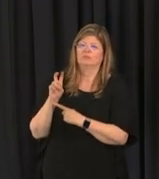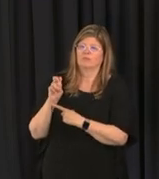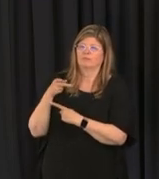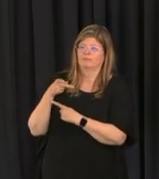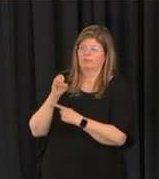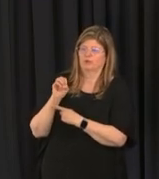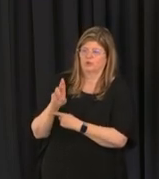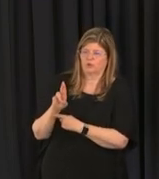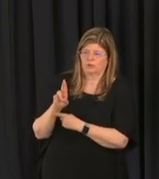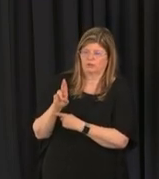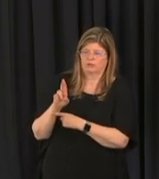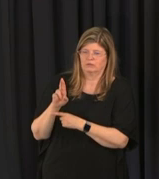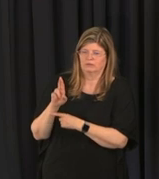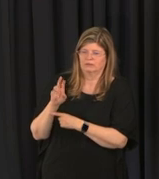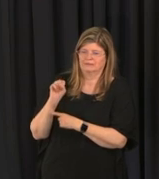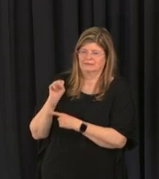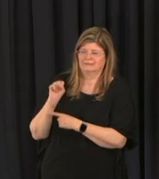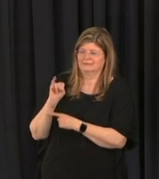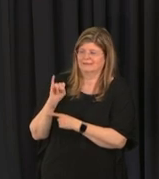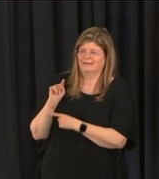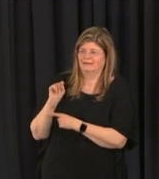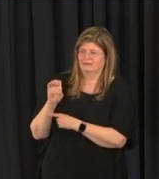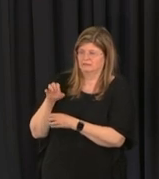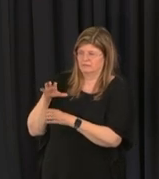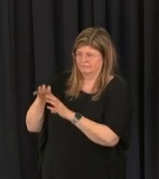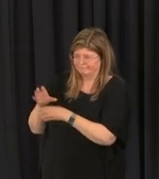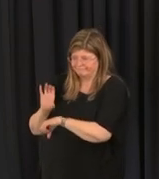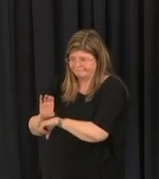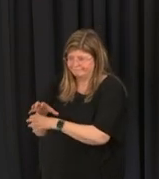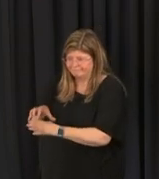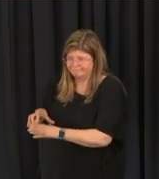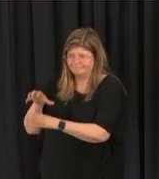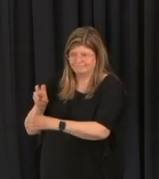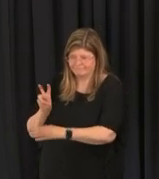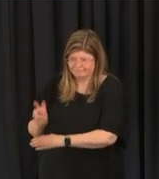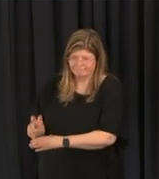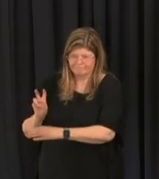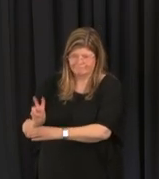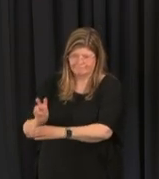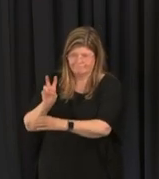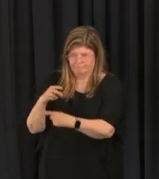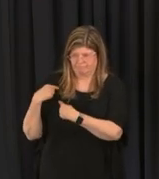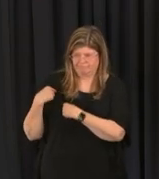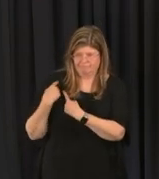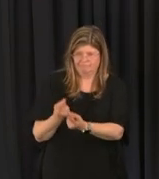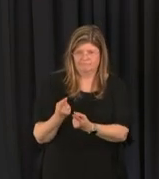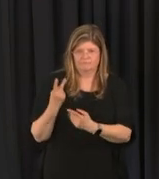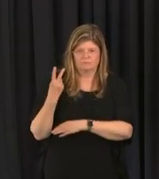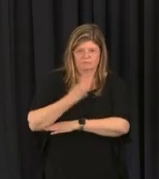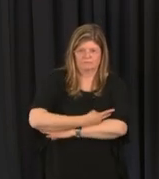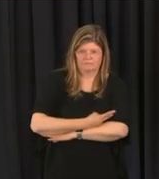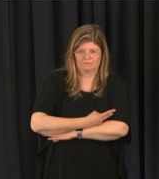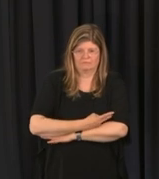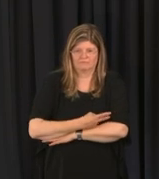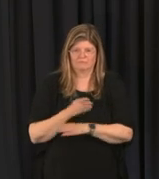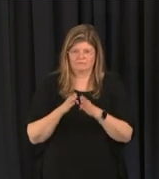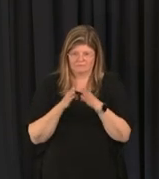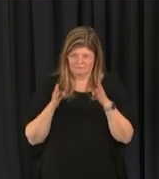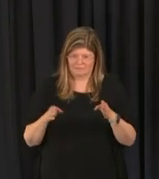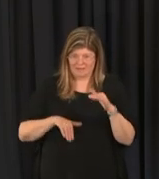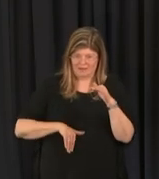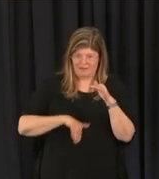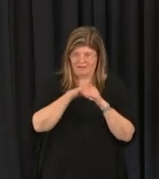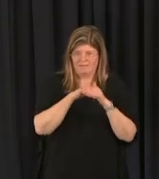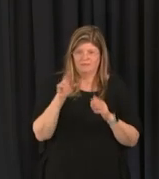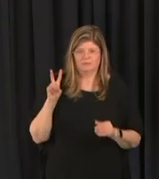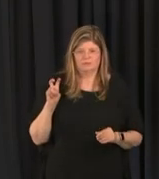2 days. Over 2 days, Correct. so it's So if basically you- 100 a day. Yeah, if you look at the Temple of Praise in Ward 8, for example, they'll have sessions on Monday,